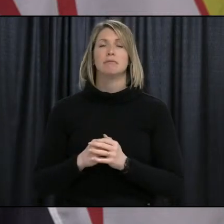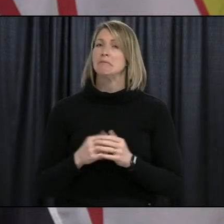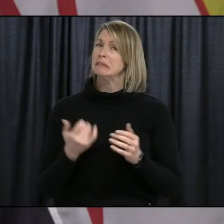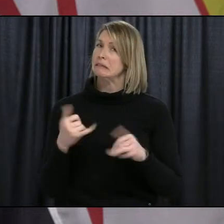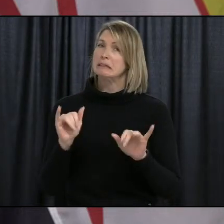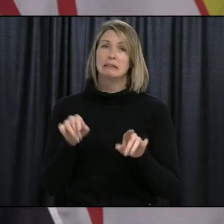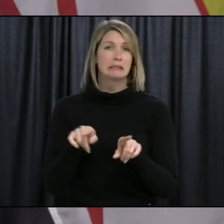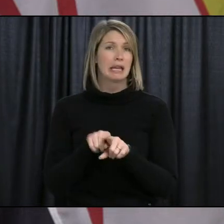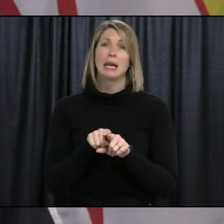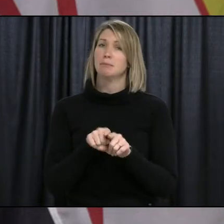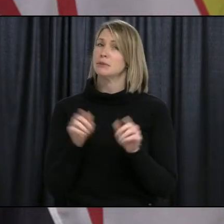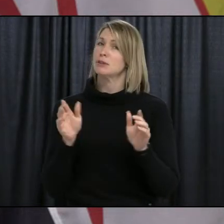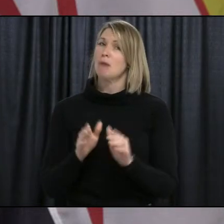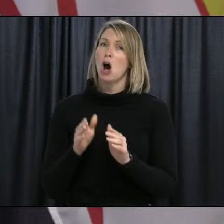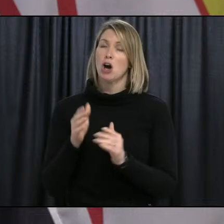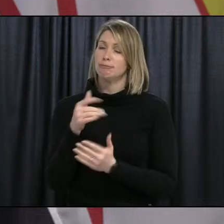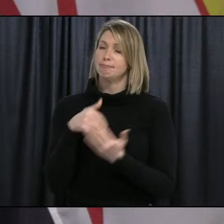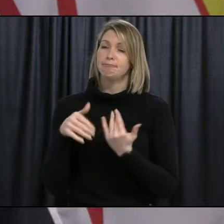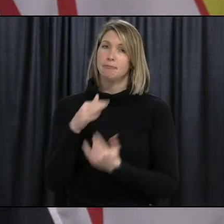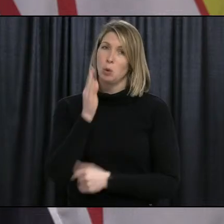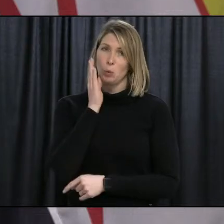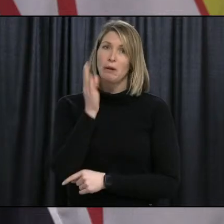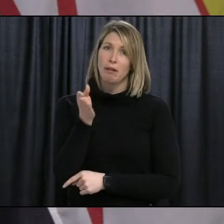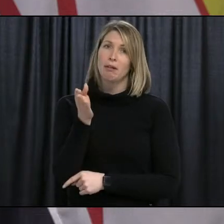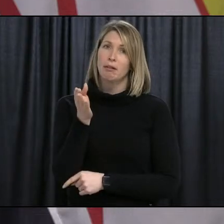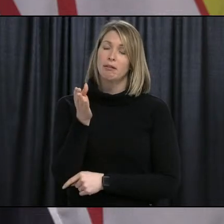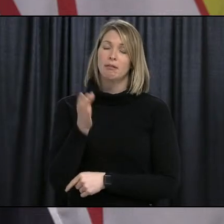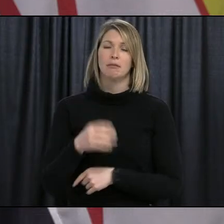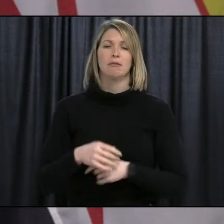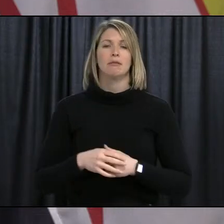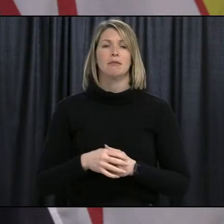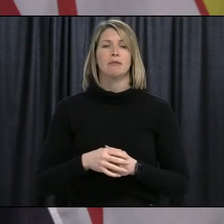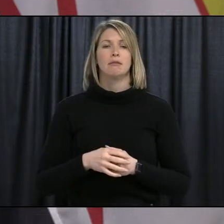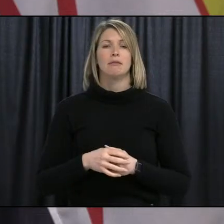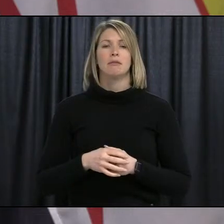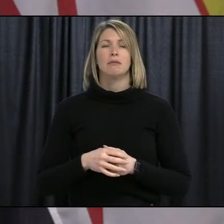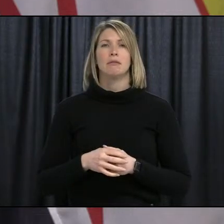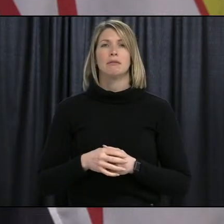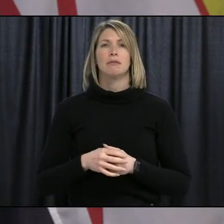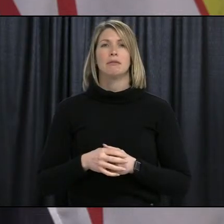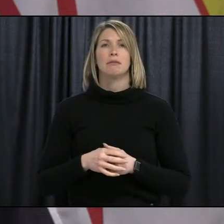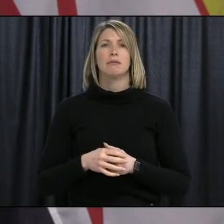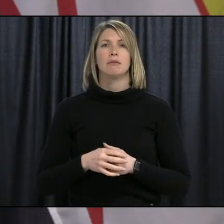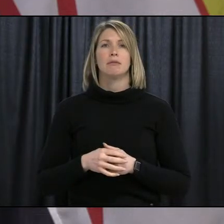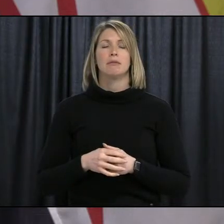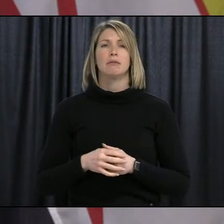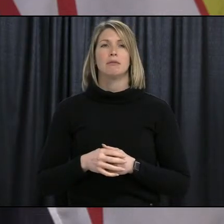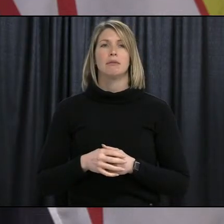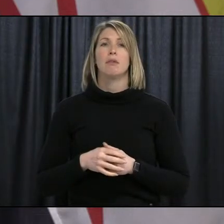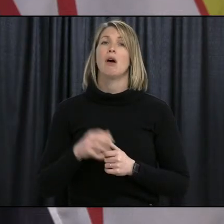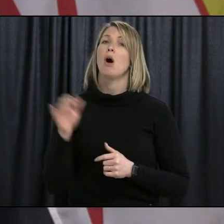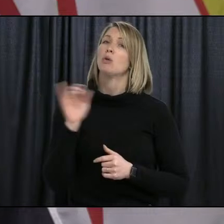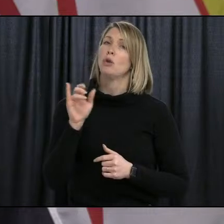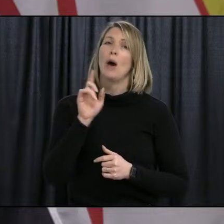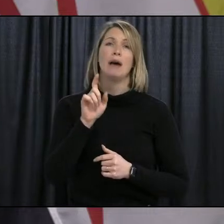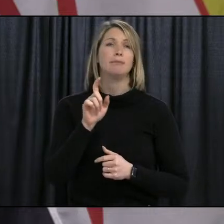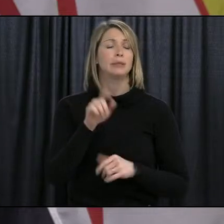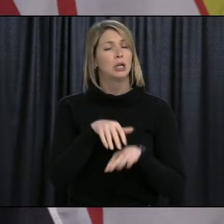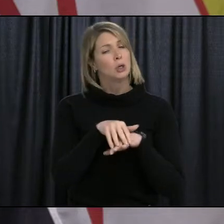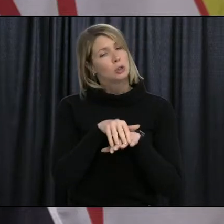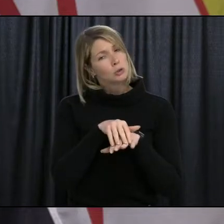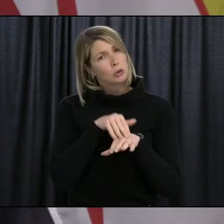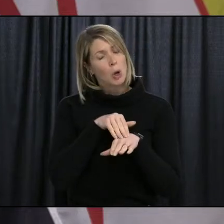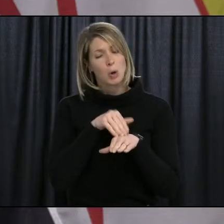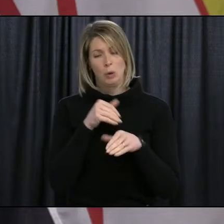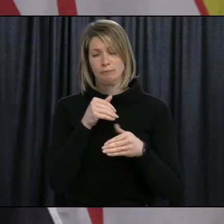something similar and and look at taking things a bit conservatively at the start and